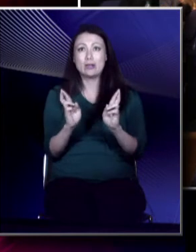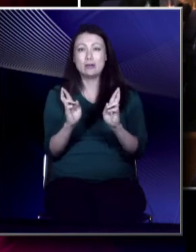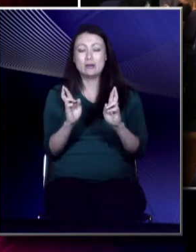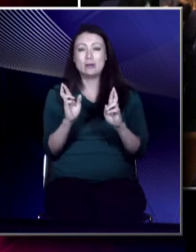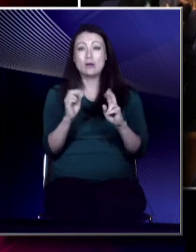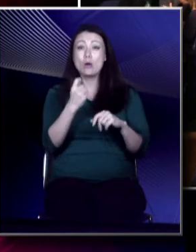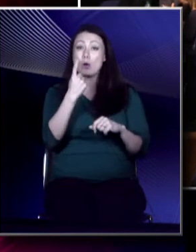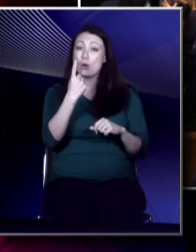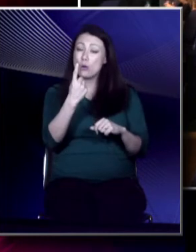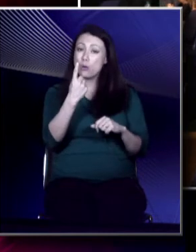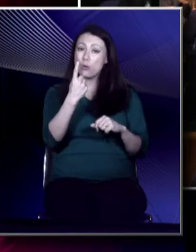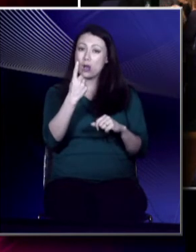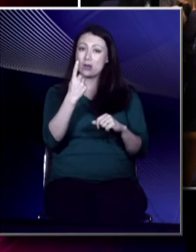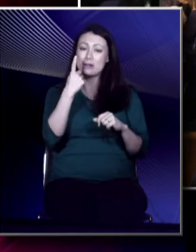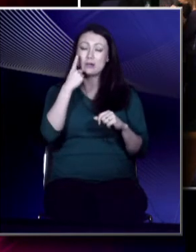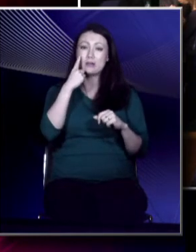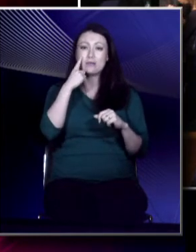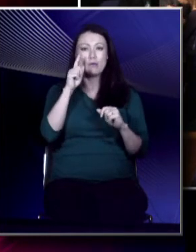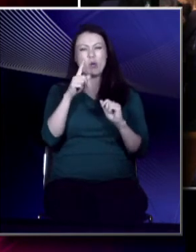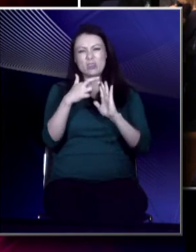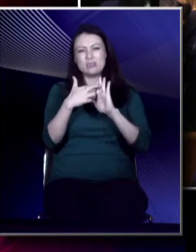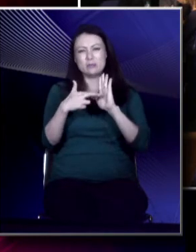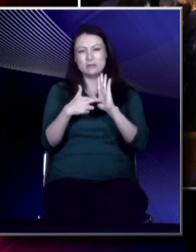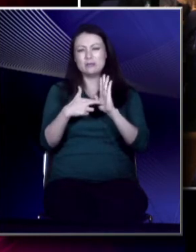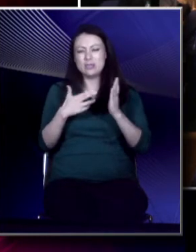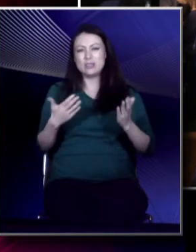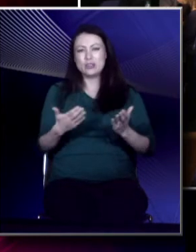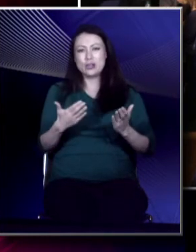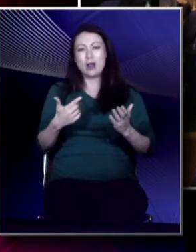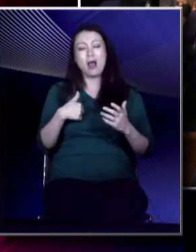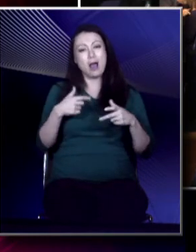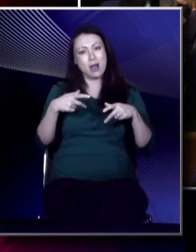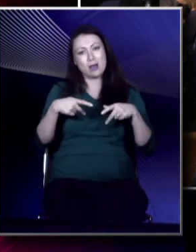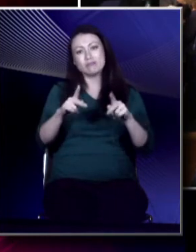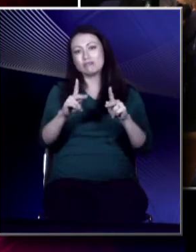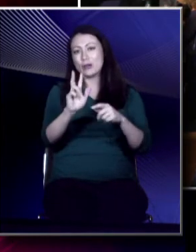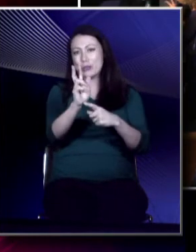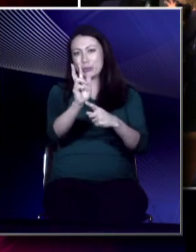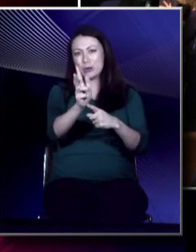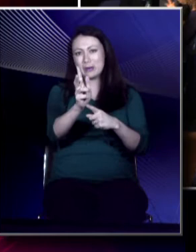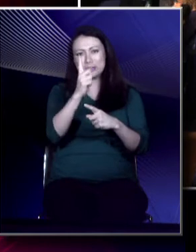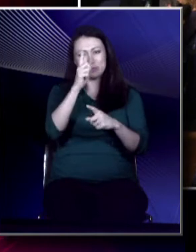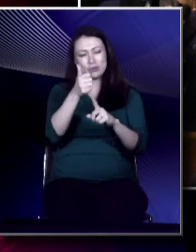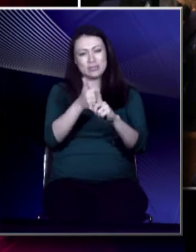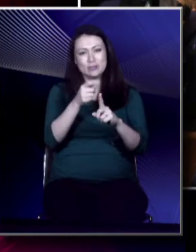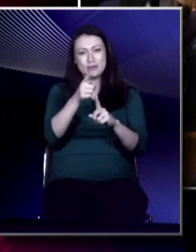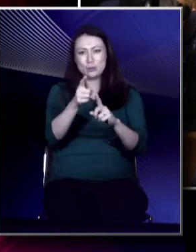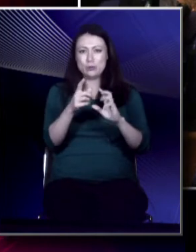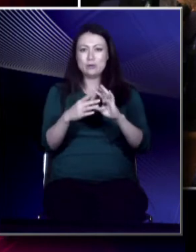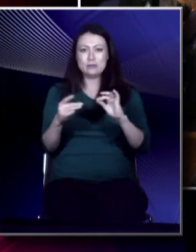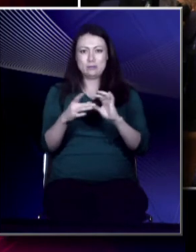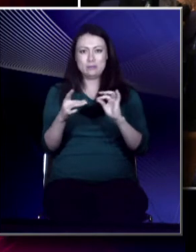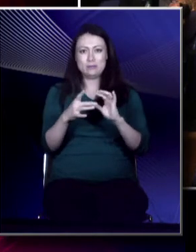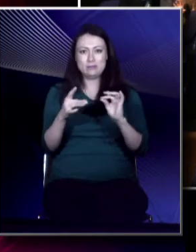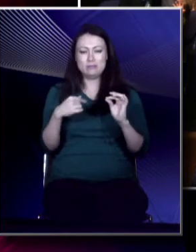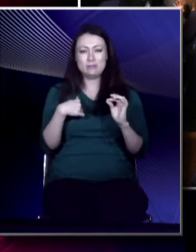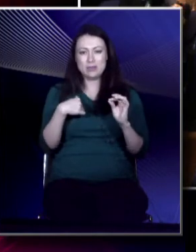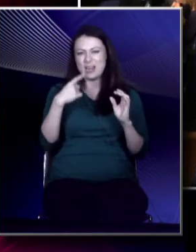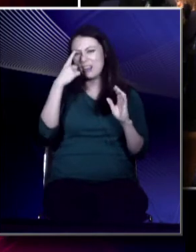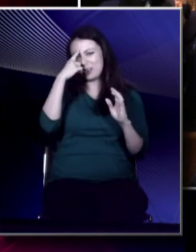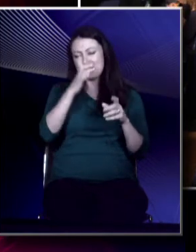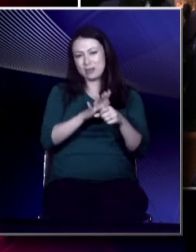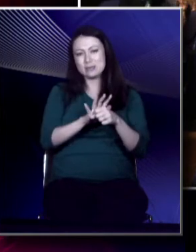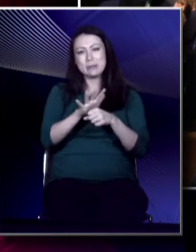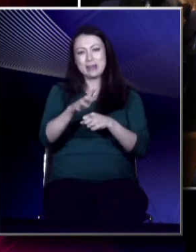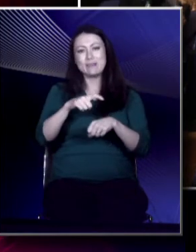out on the procedure here is I'm allowing 3 minutes for each of you to speak, and I think that's adequate time for you